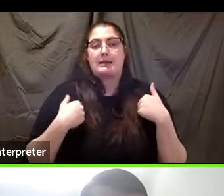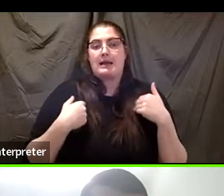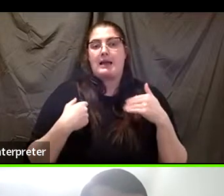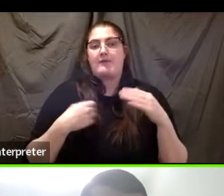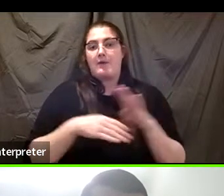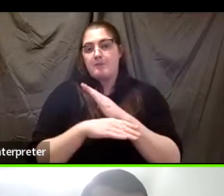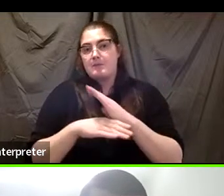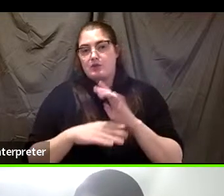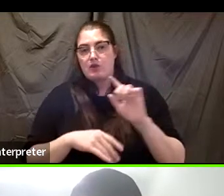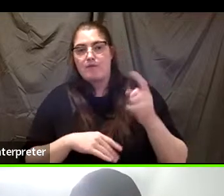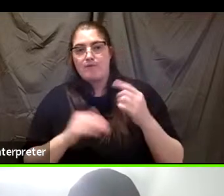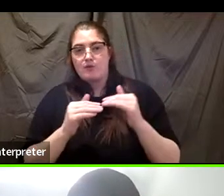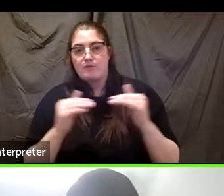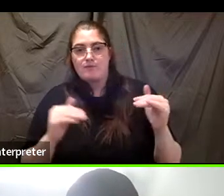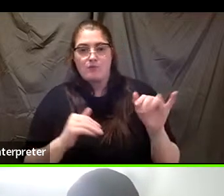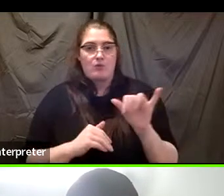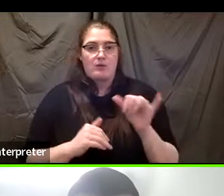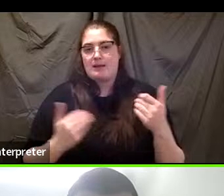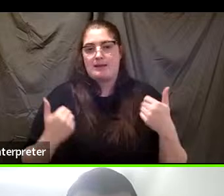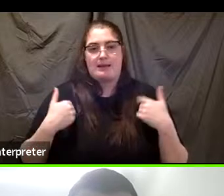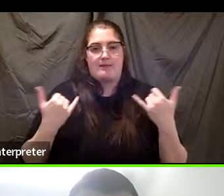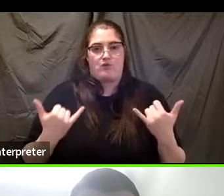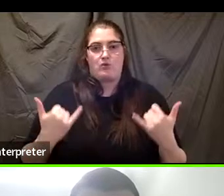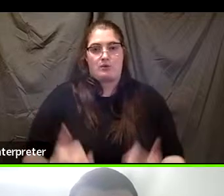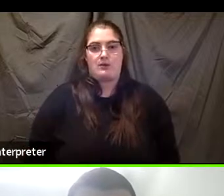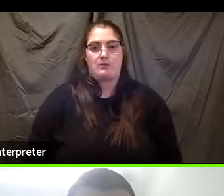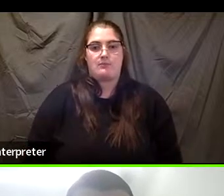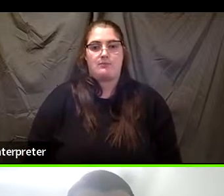like there is currently?